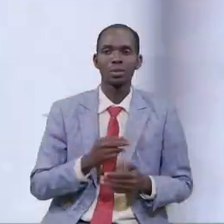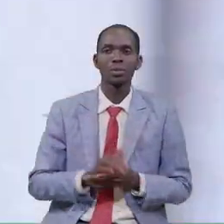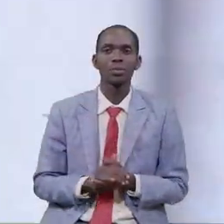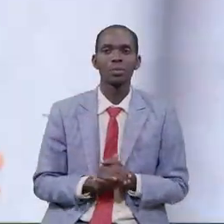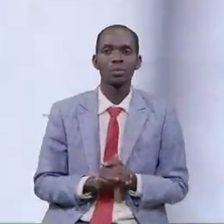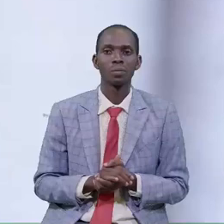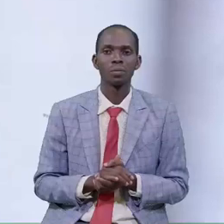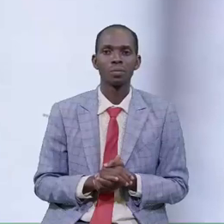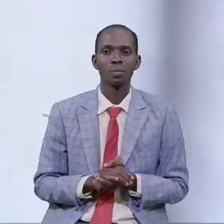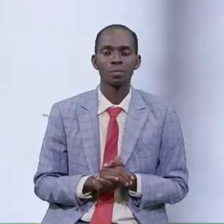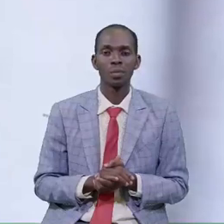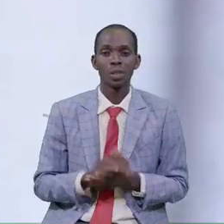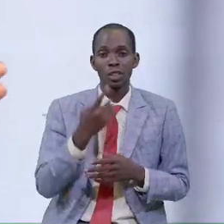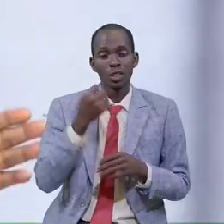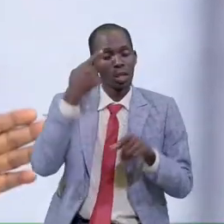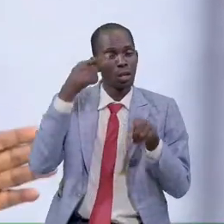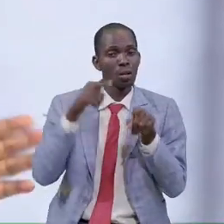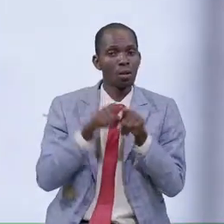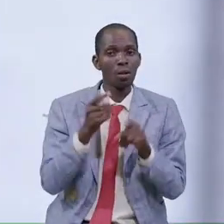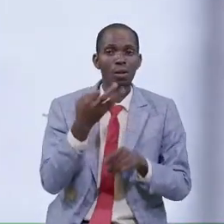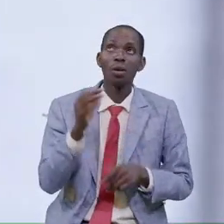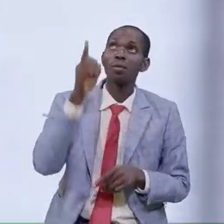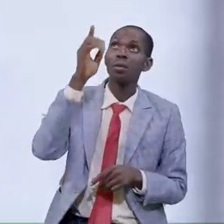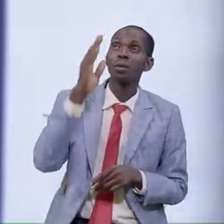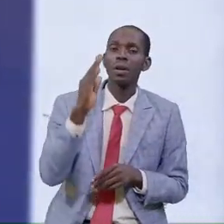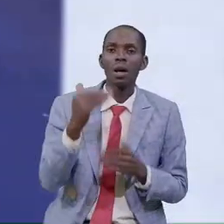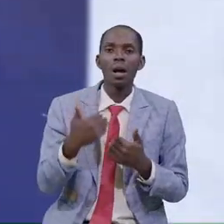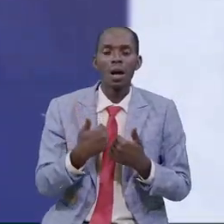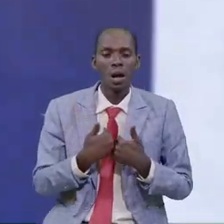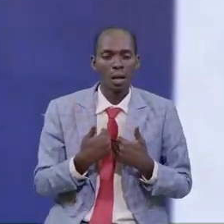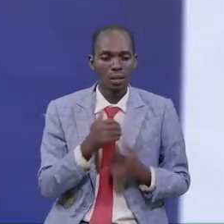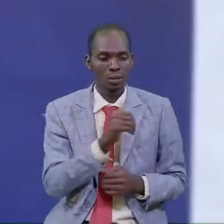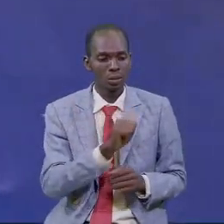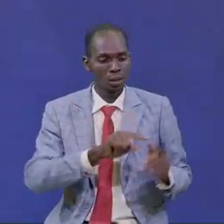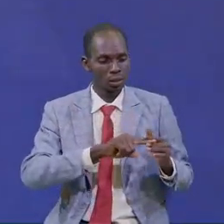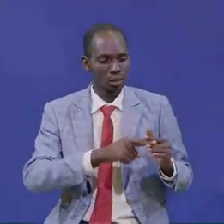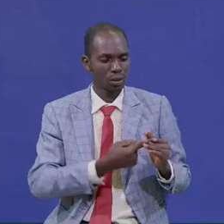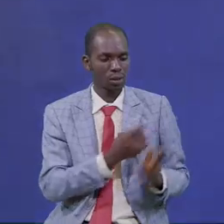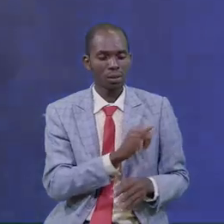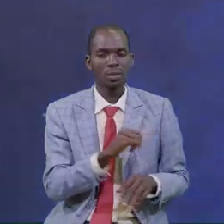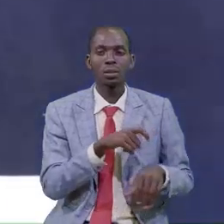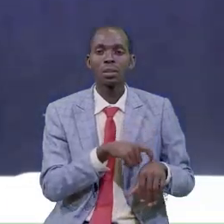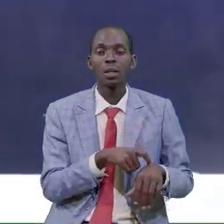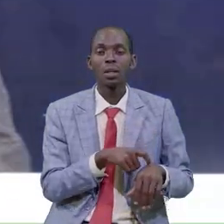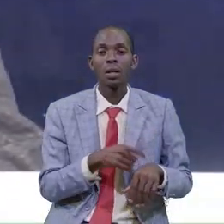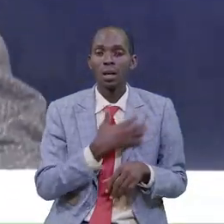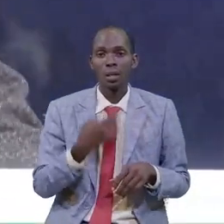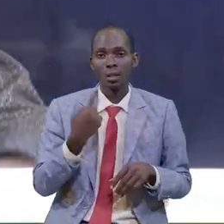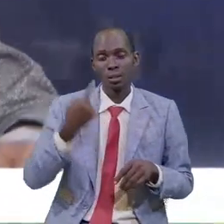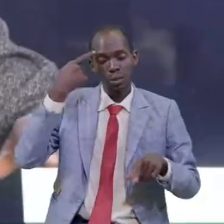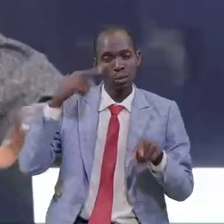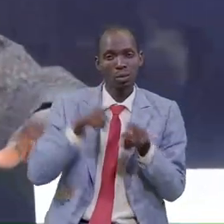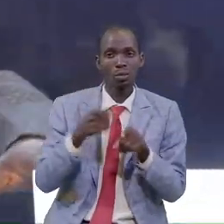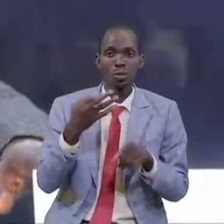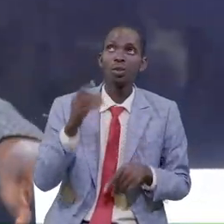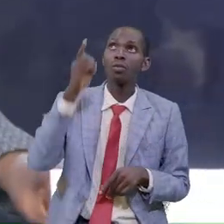la covenant mort of God has a beginning. L'alliance de Dieu a and un the covenant mort. Of God continues with